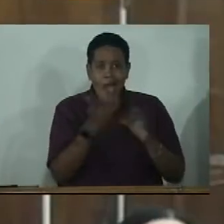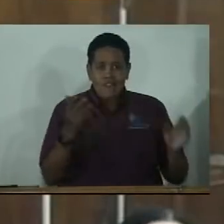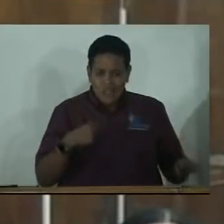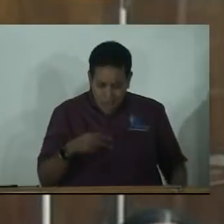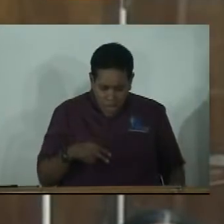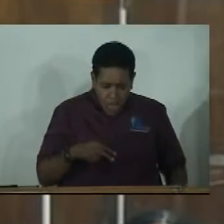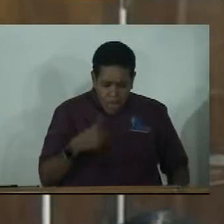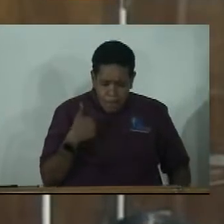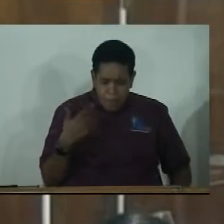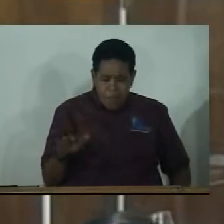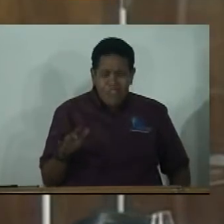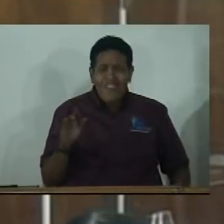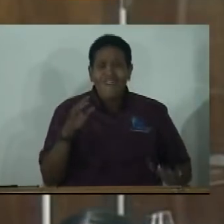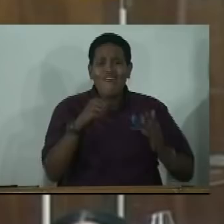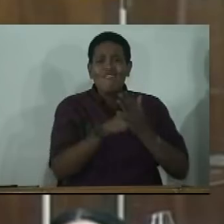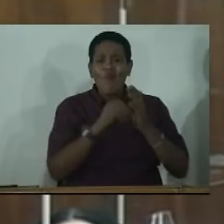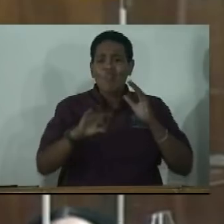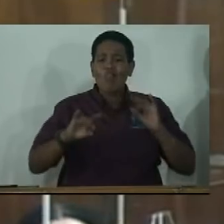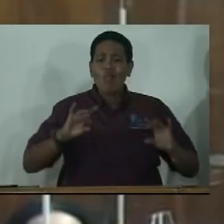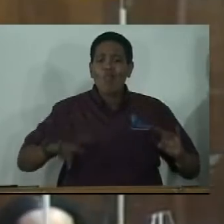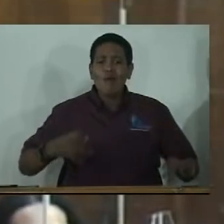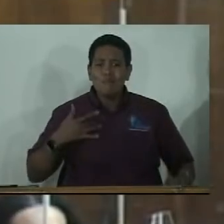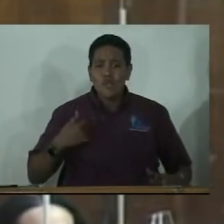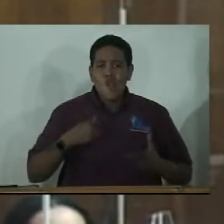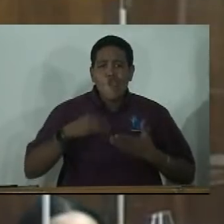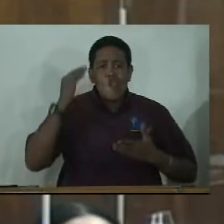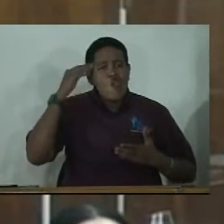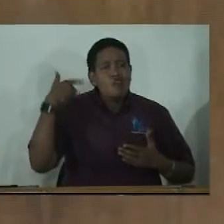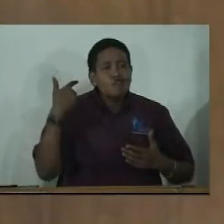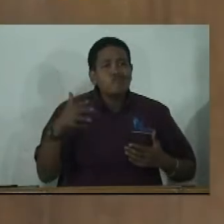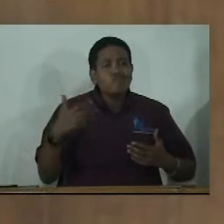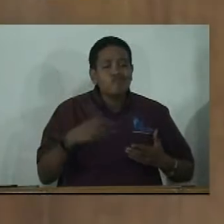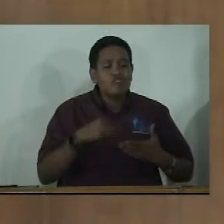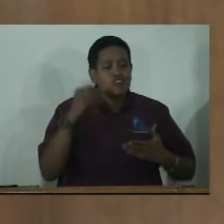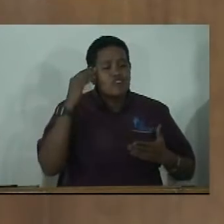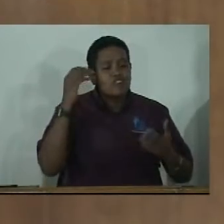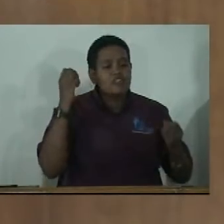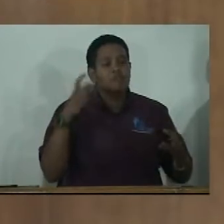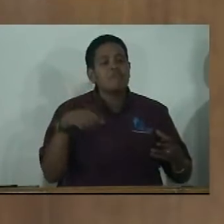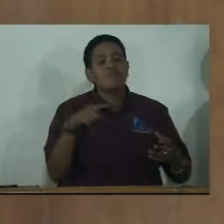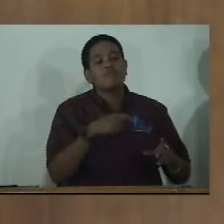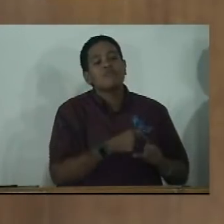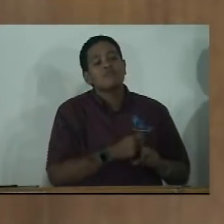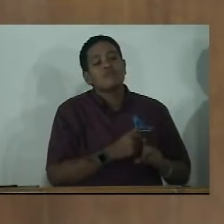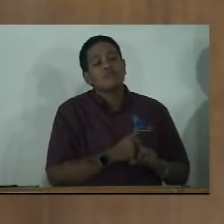Yes, it's a thing. And many of the senators now having gotten